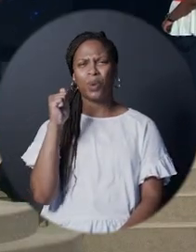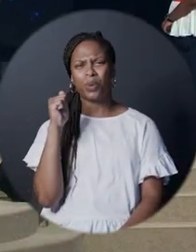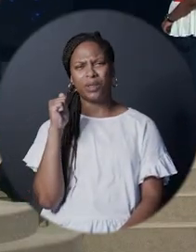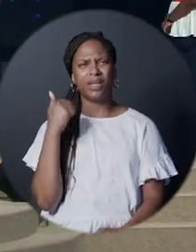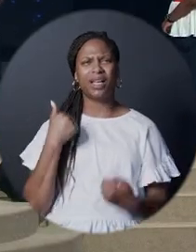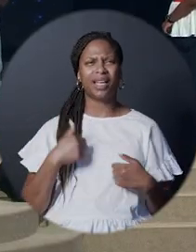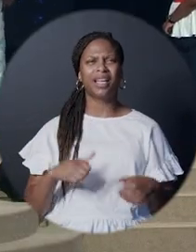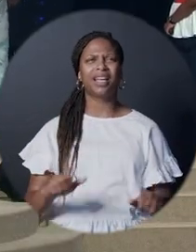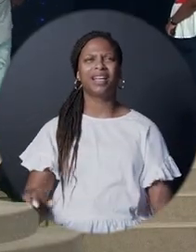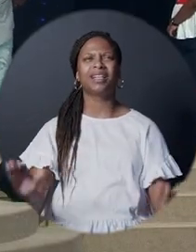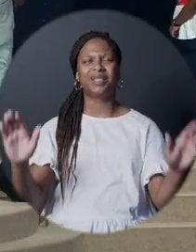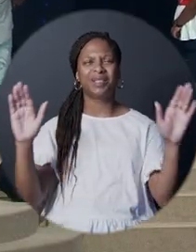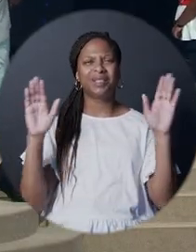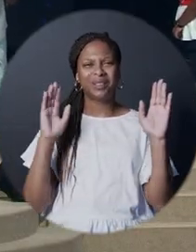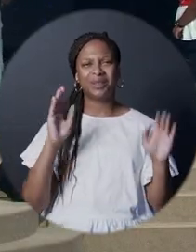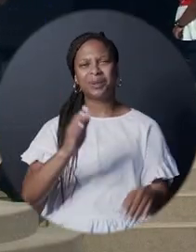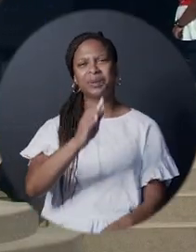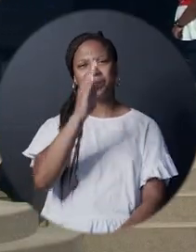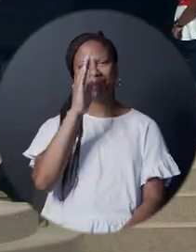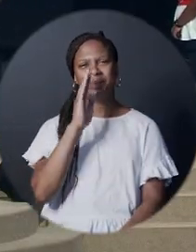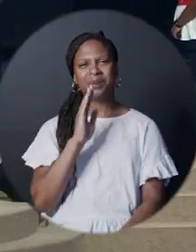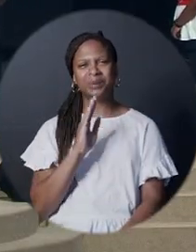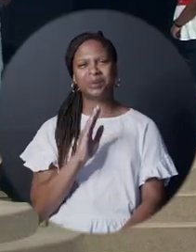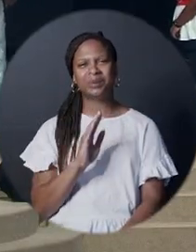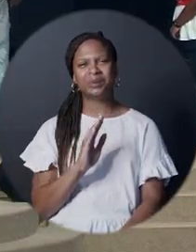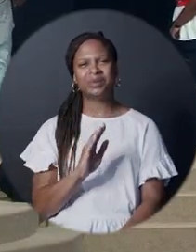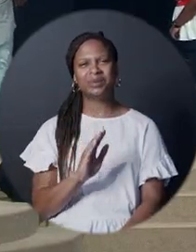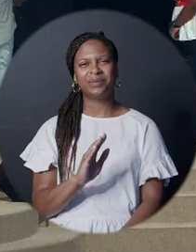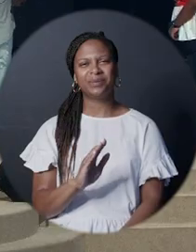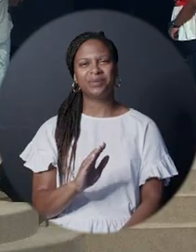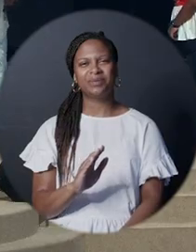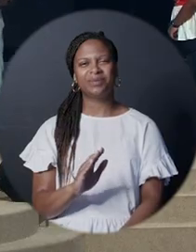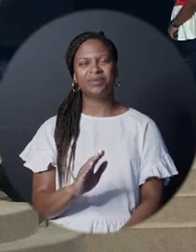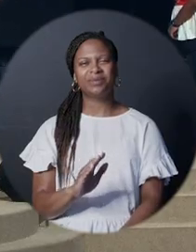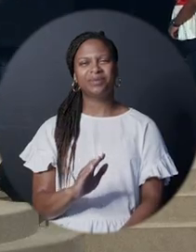'cause He won't give up on you.